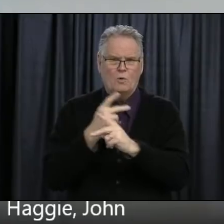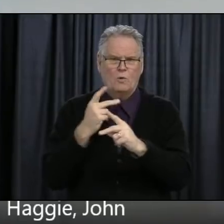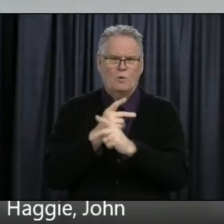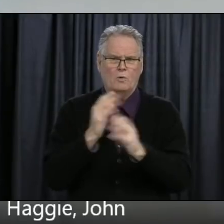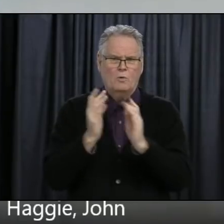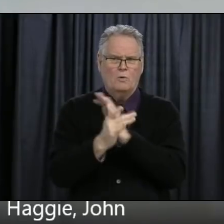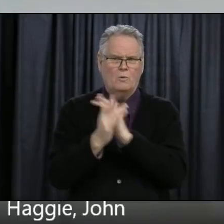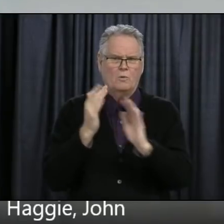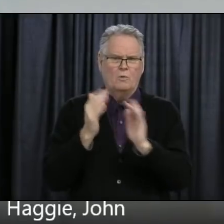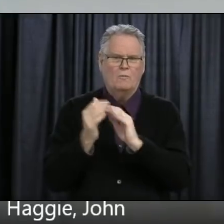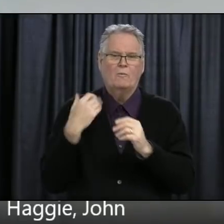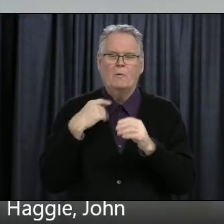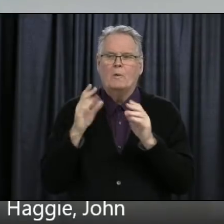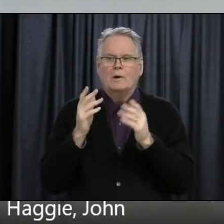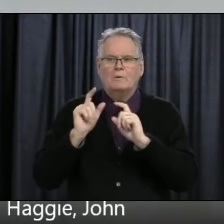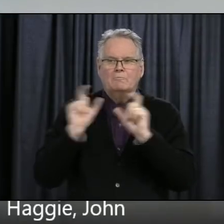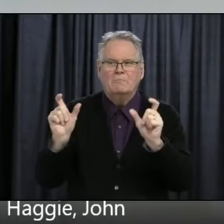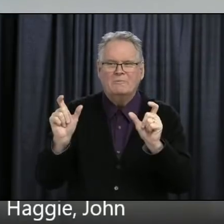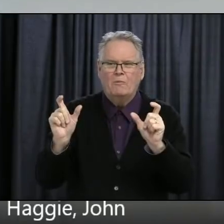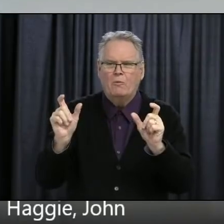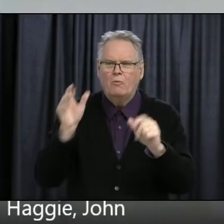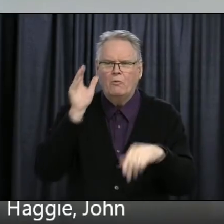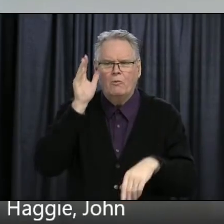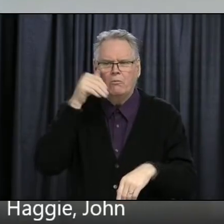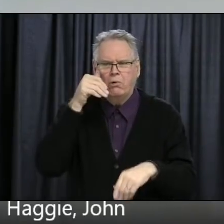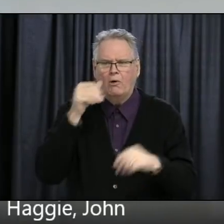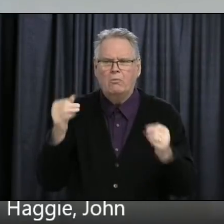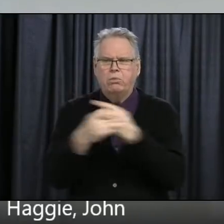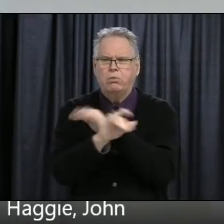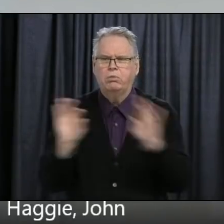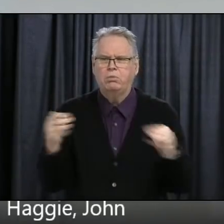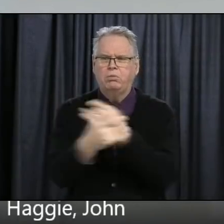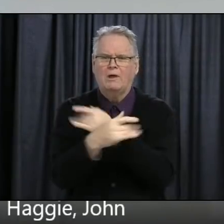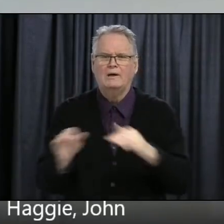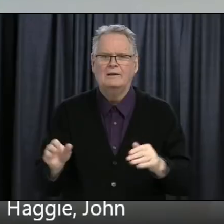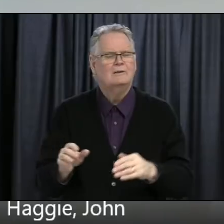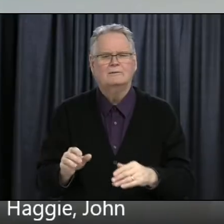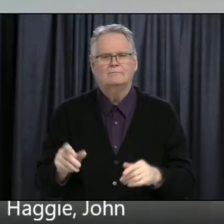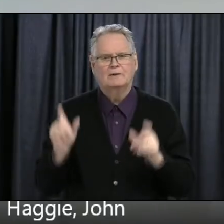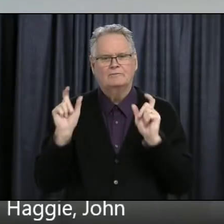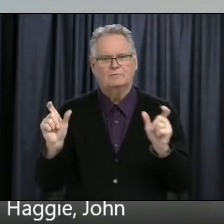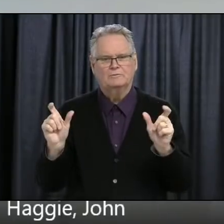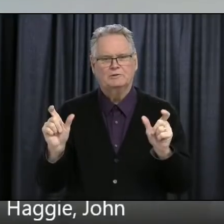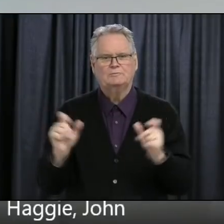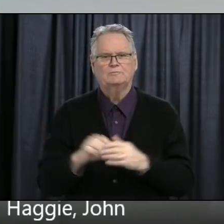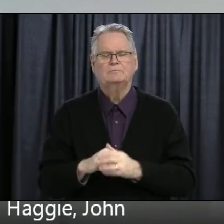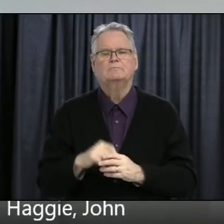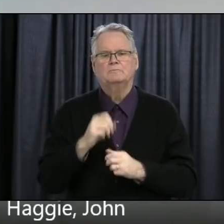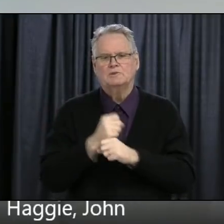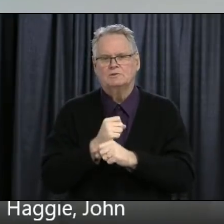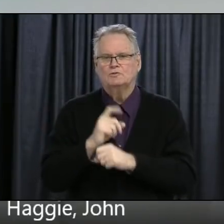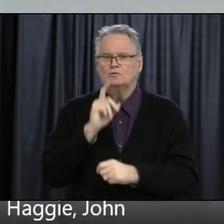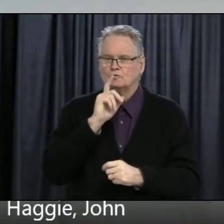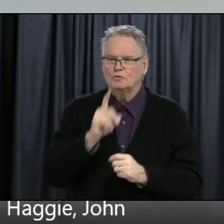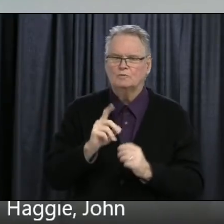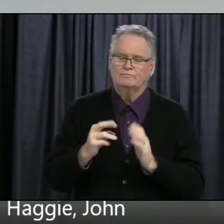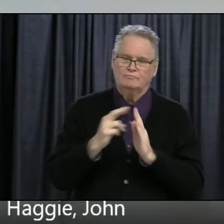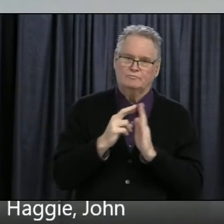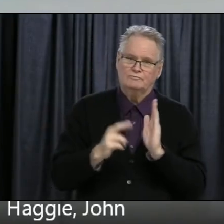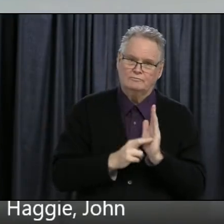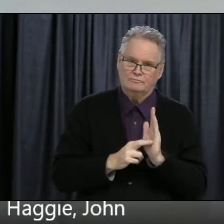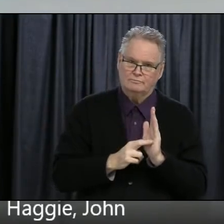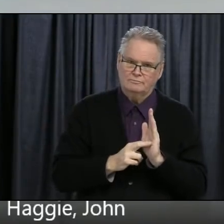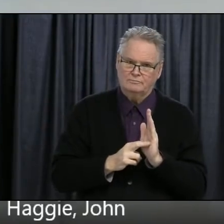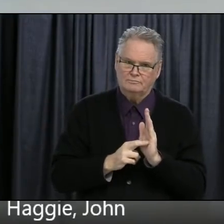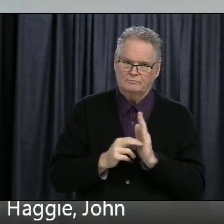reason to break with the spirit of an SMO simply because the letter may allow you the perception you can do